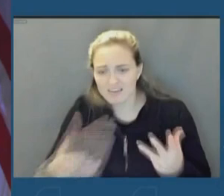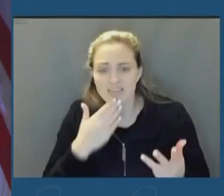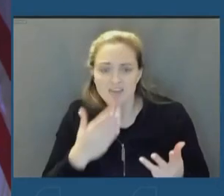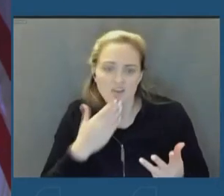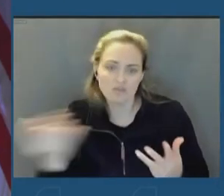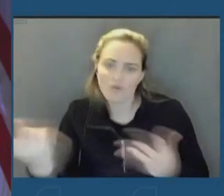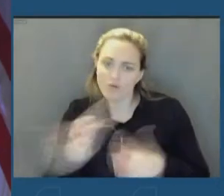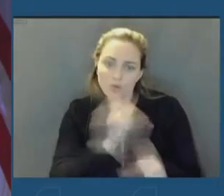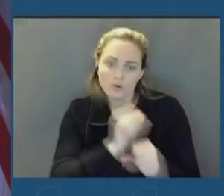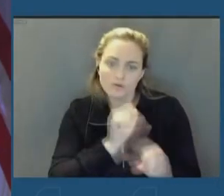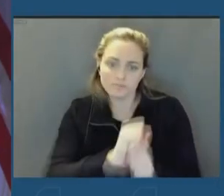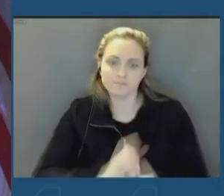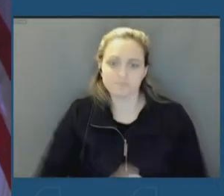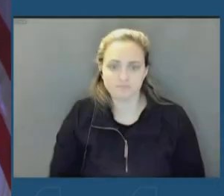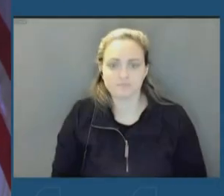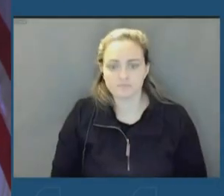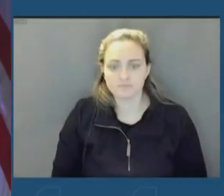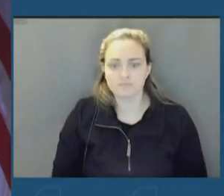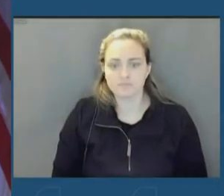work.